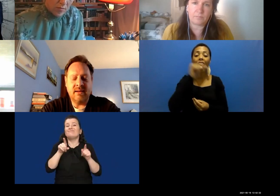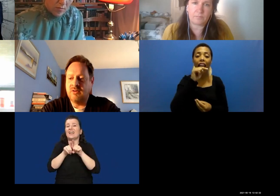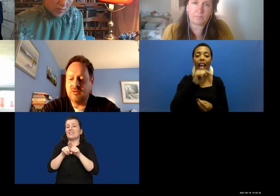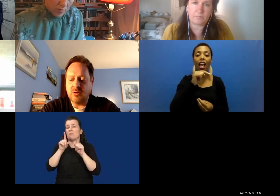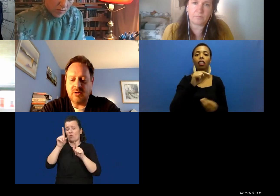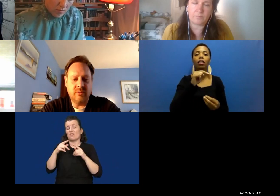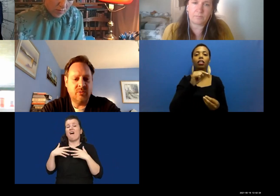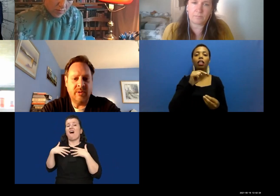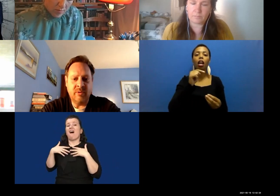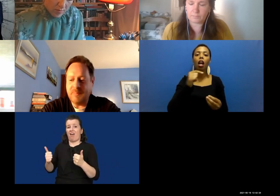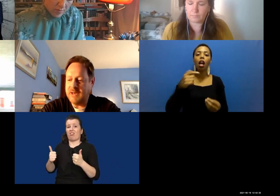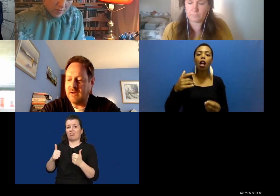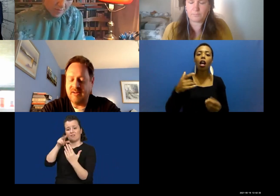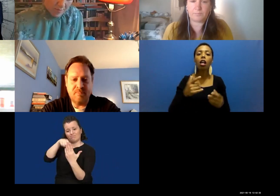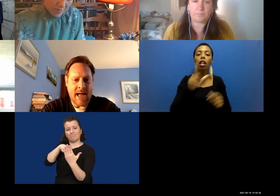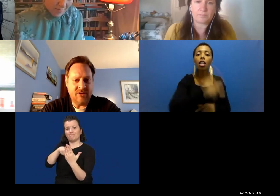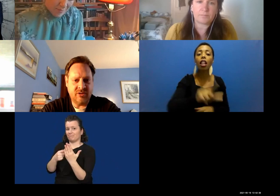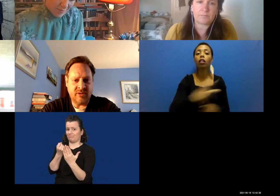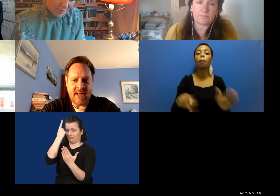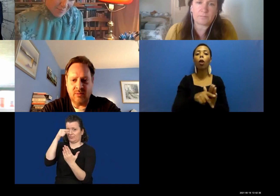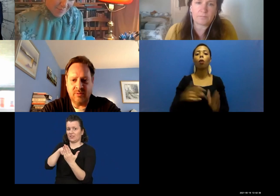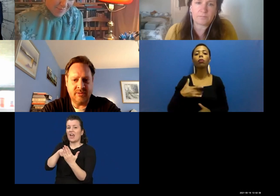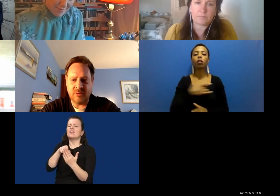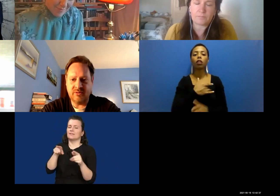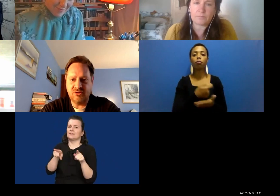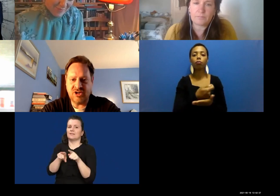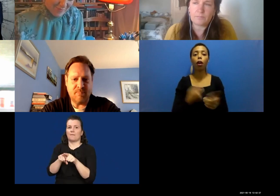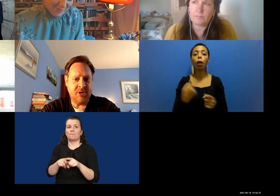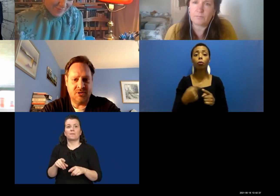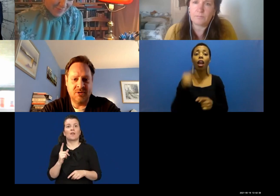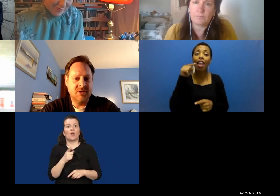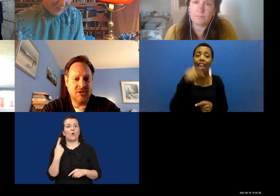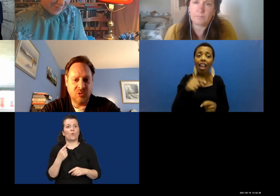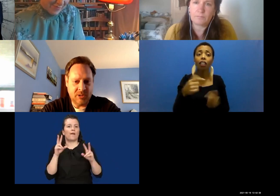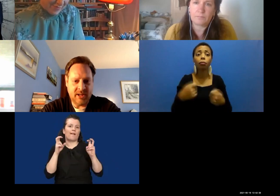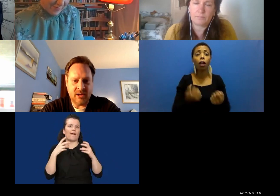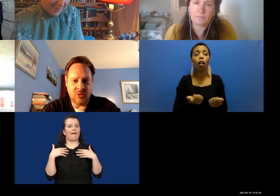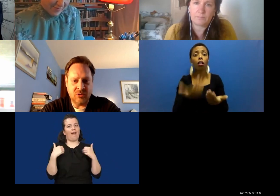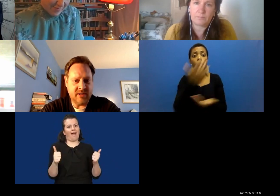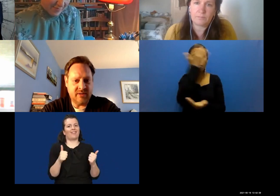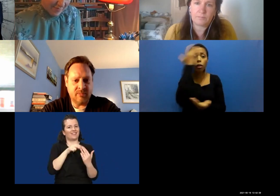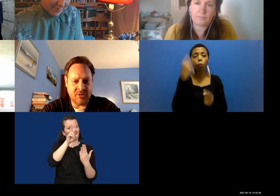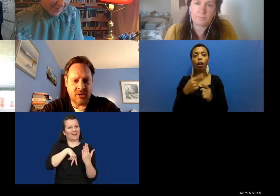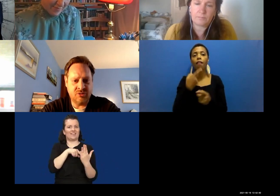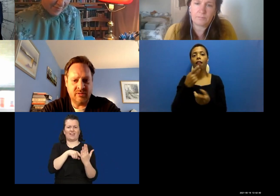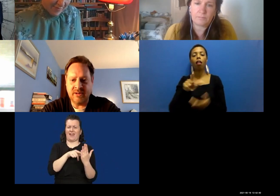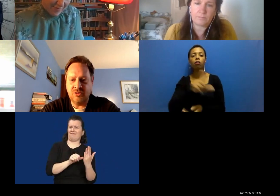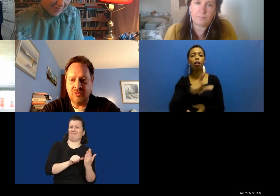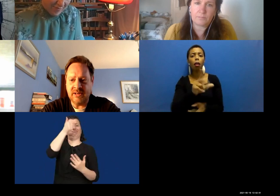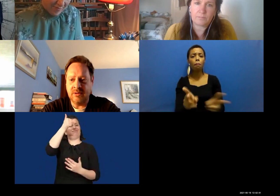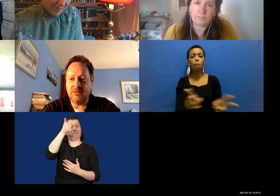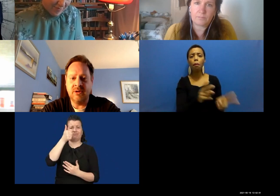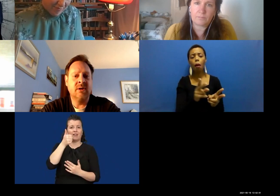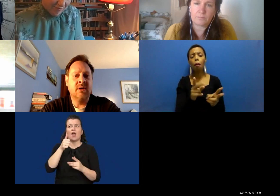And in Scotland, we've been kind of badged as a health literate champion globally, alongside some other countries like